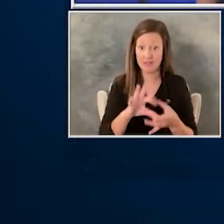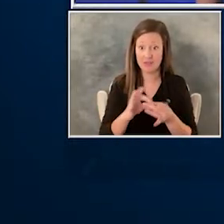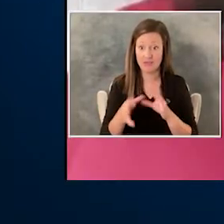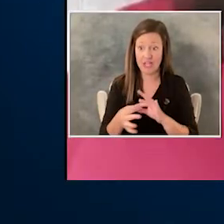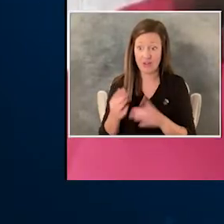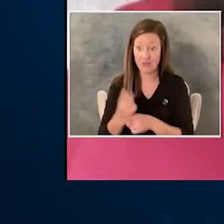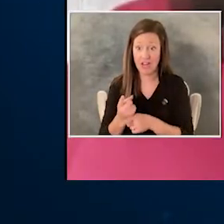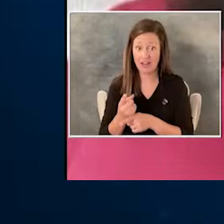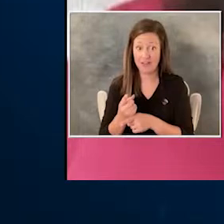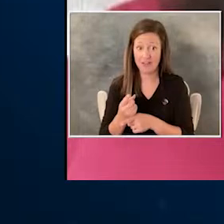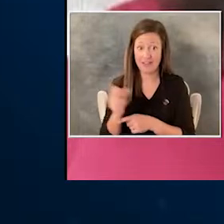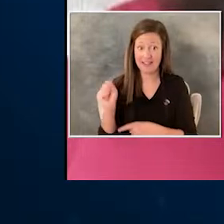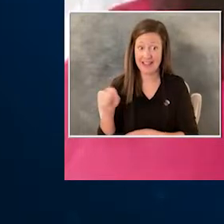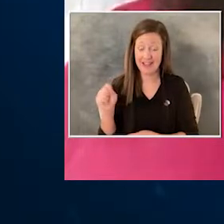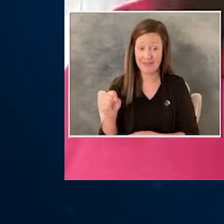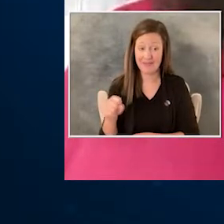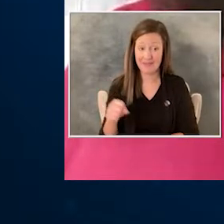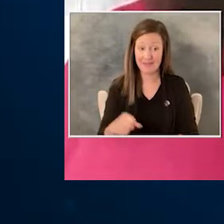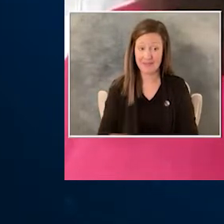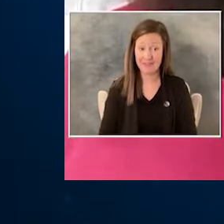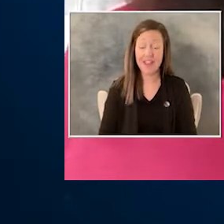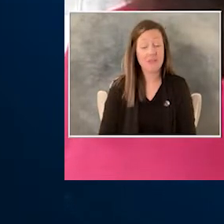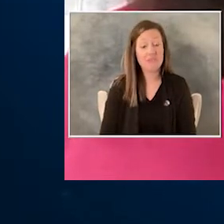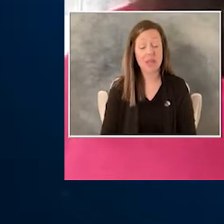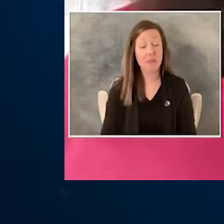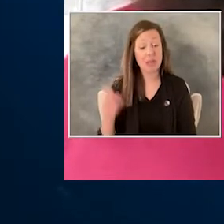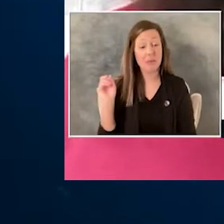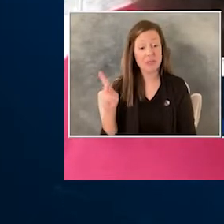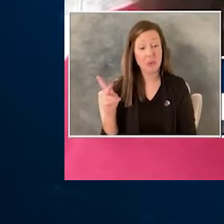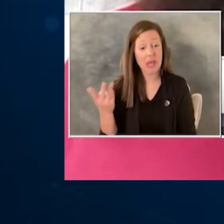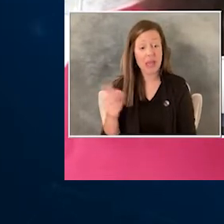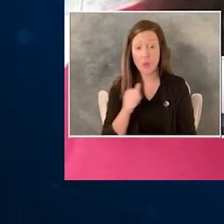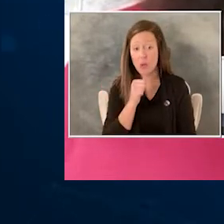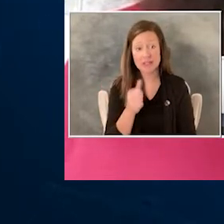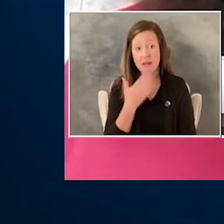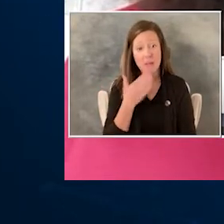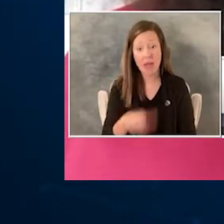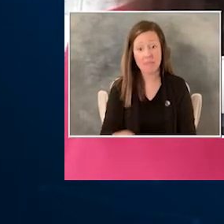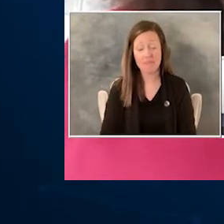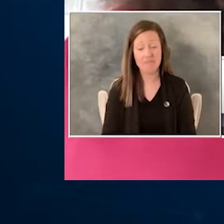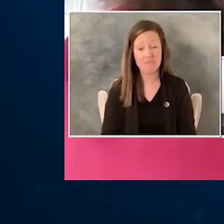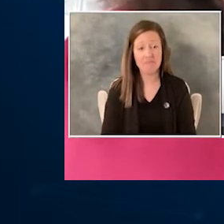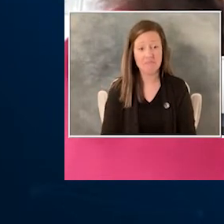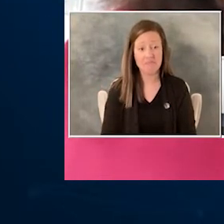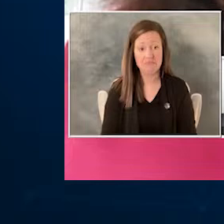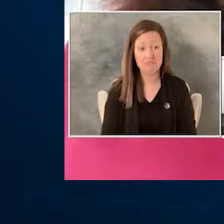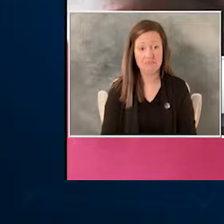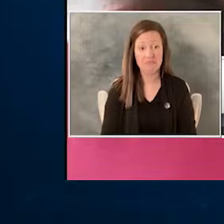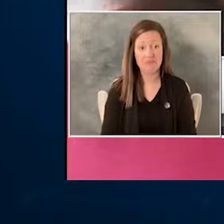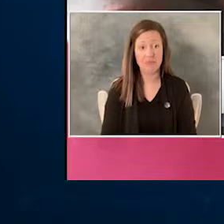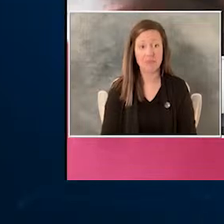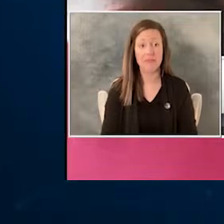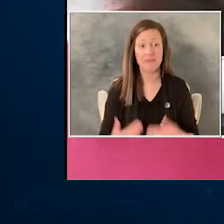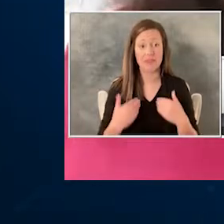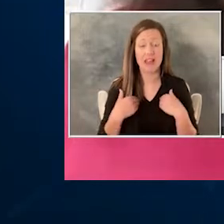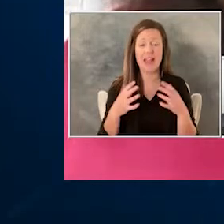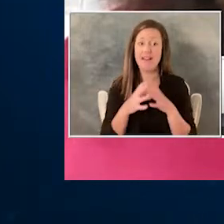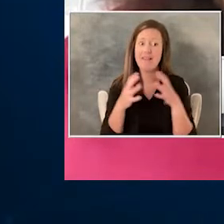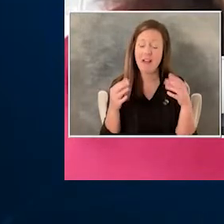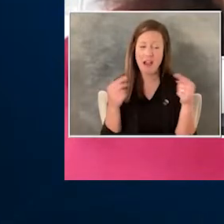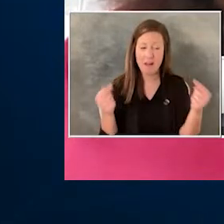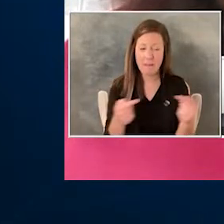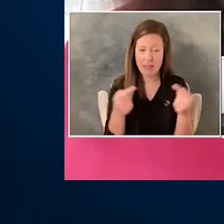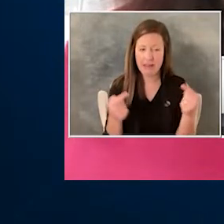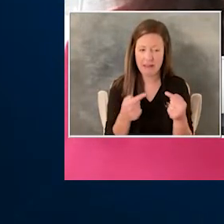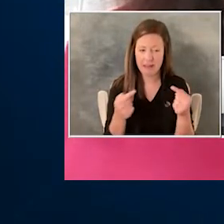Yeah. It was okay. It was not bad at all. I have a lot of pain at one